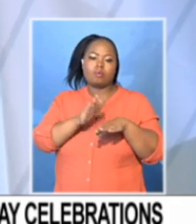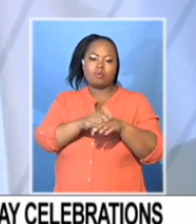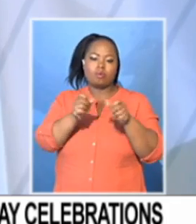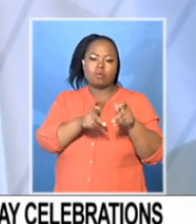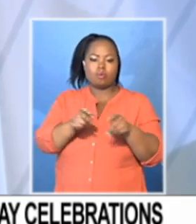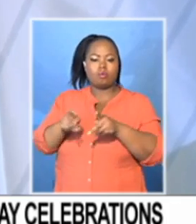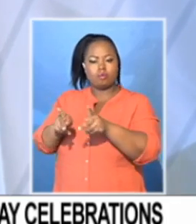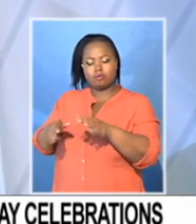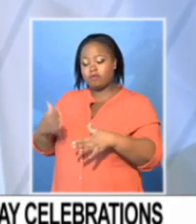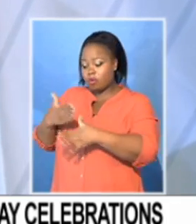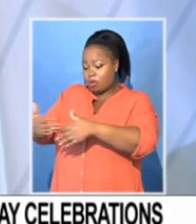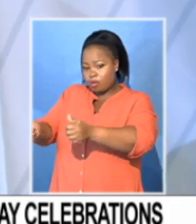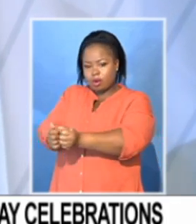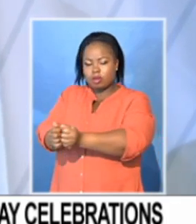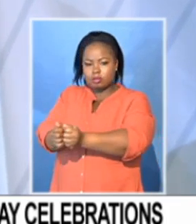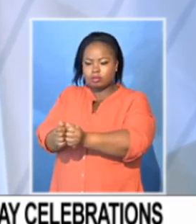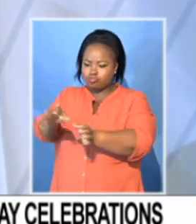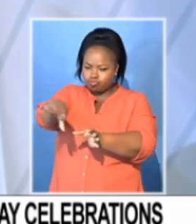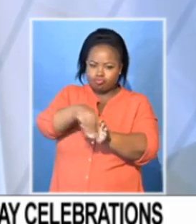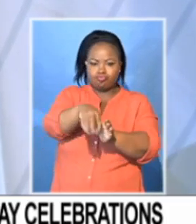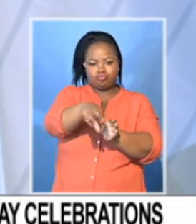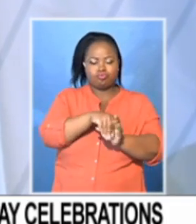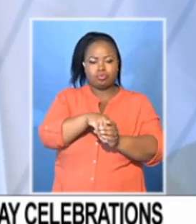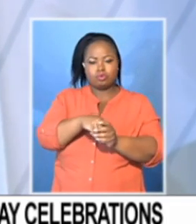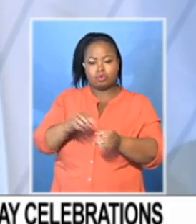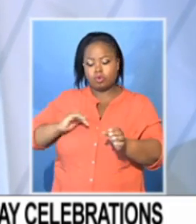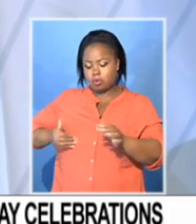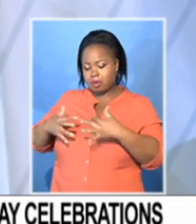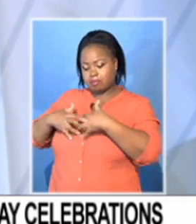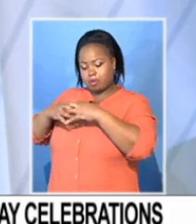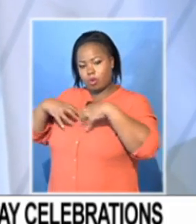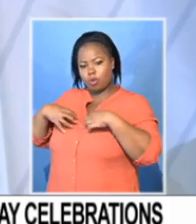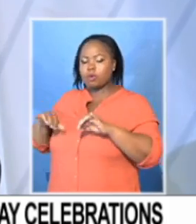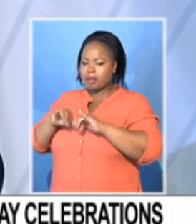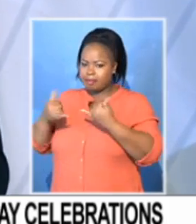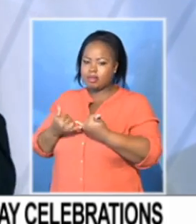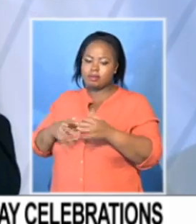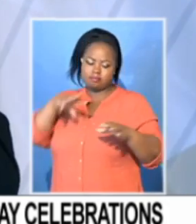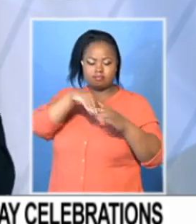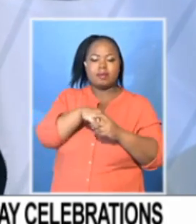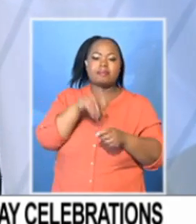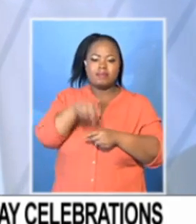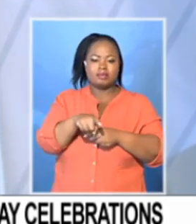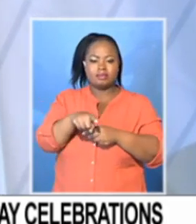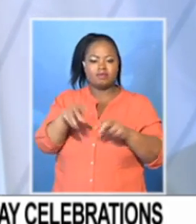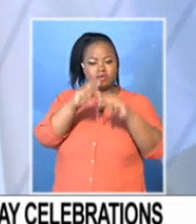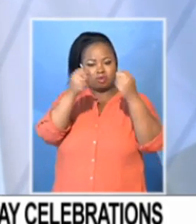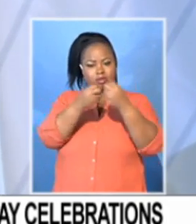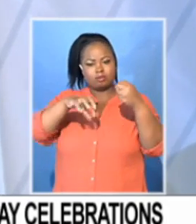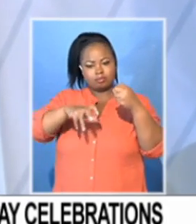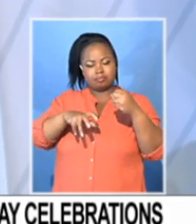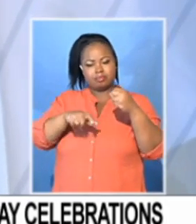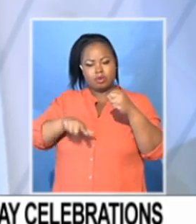more cooperatives and women-owned companies as they provide much